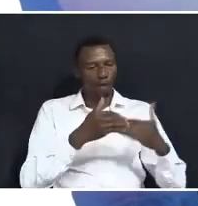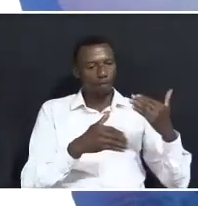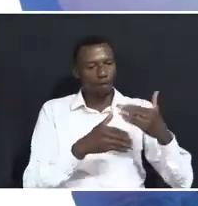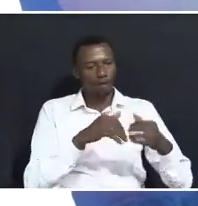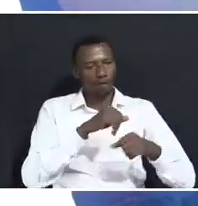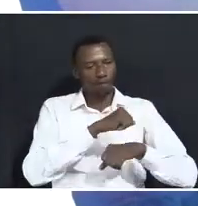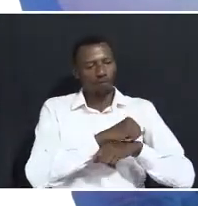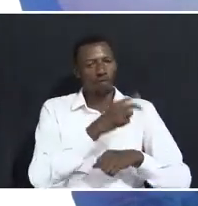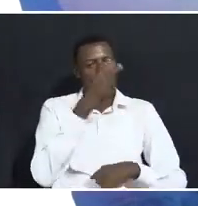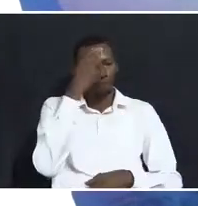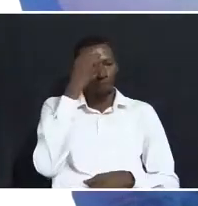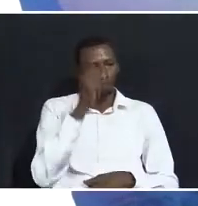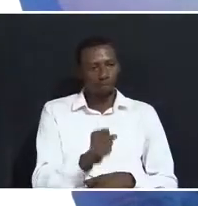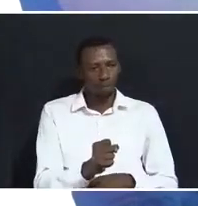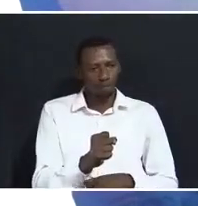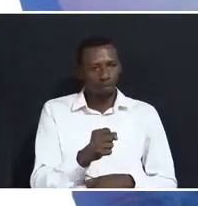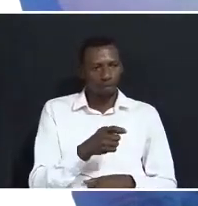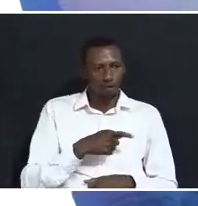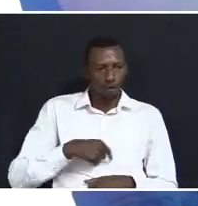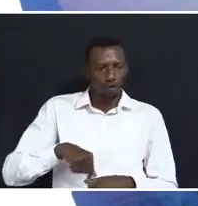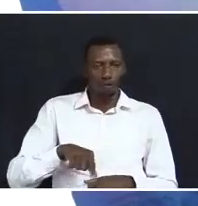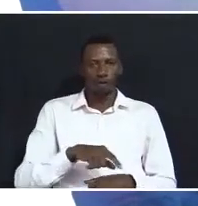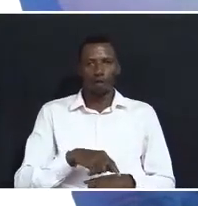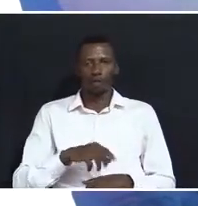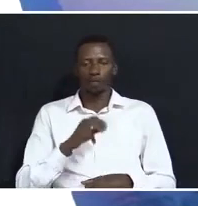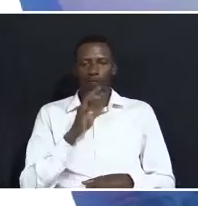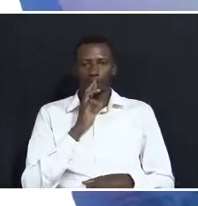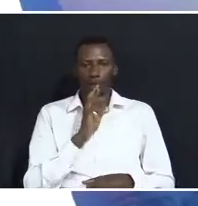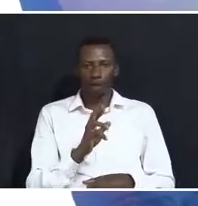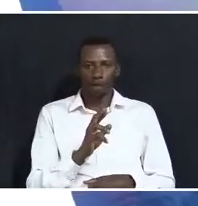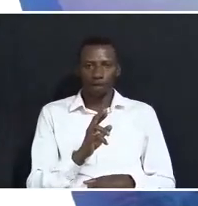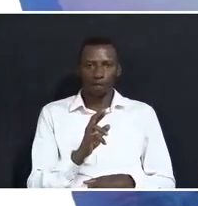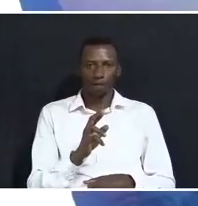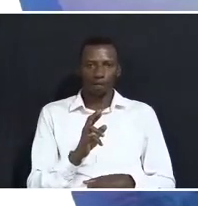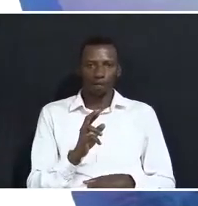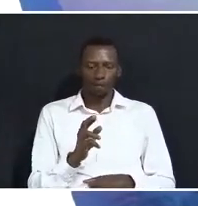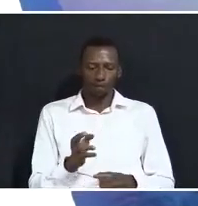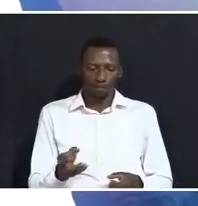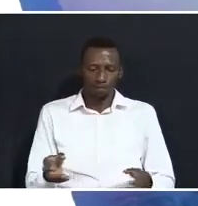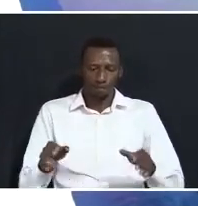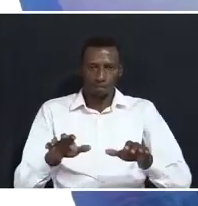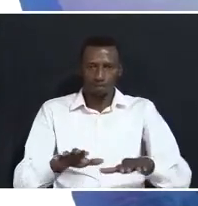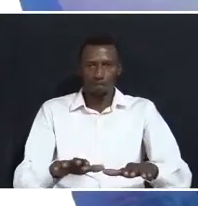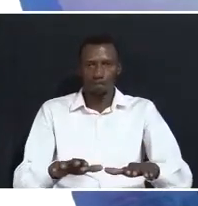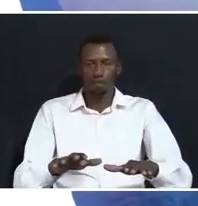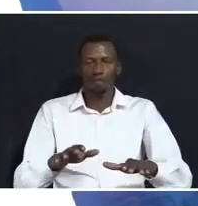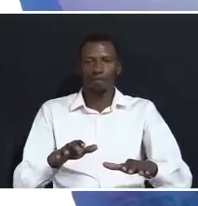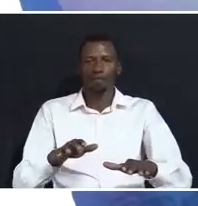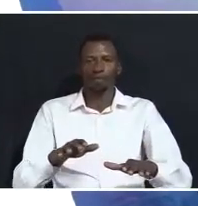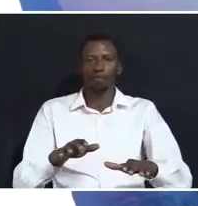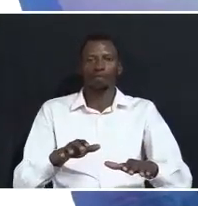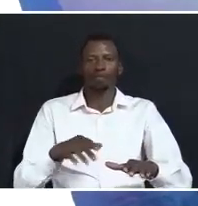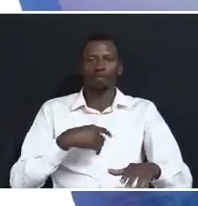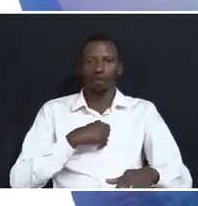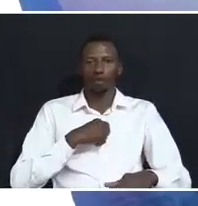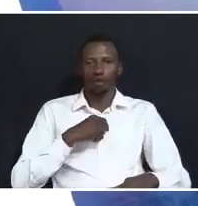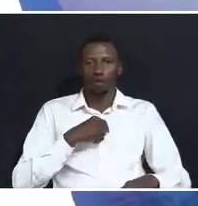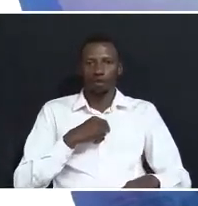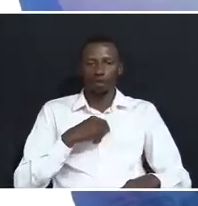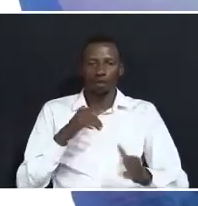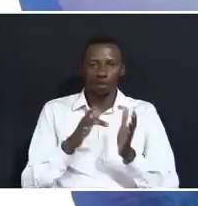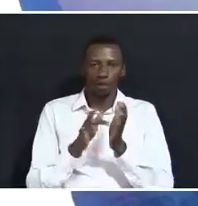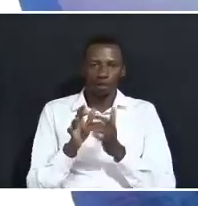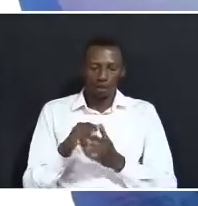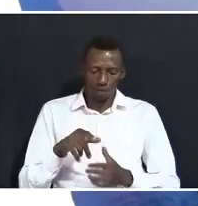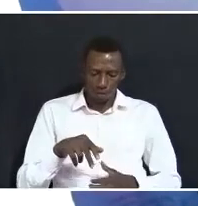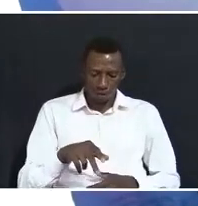Sekeri, we are putting our clothes there for Jesus to walk on them as our demonstration